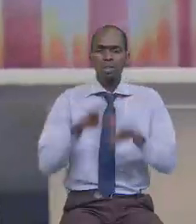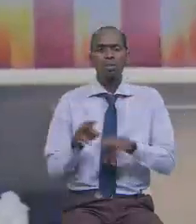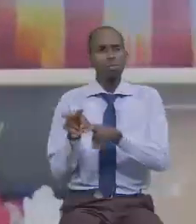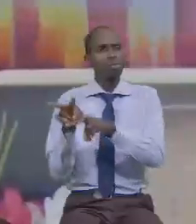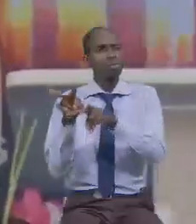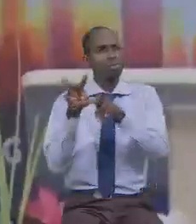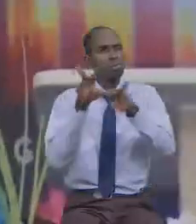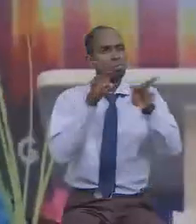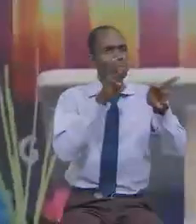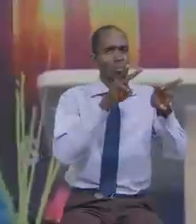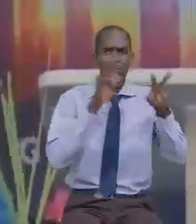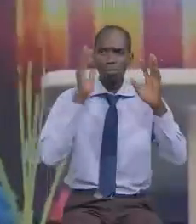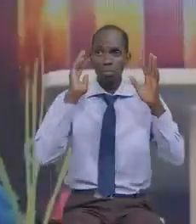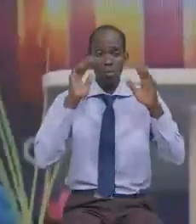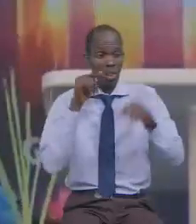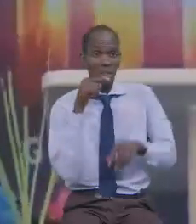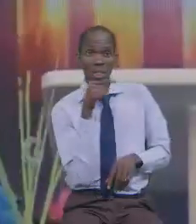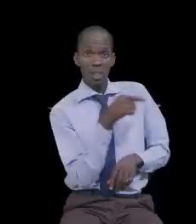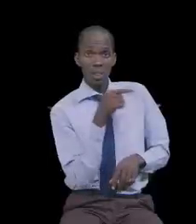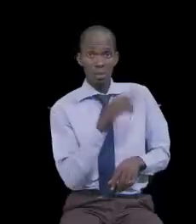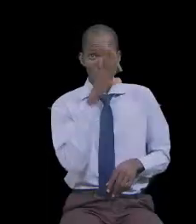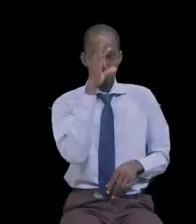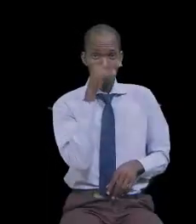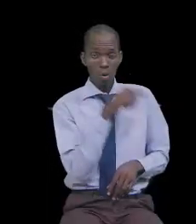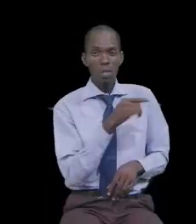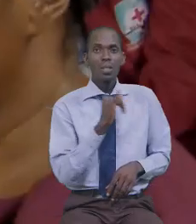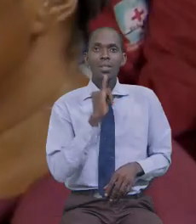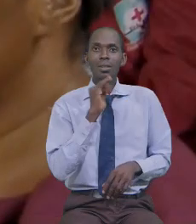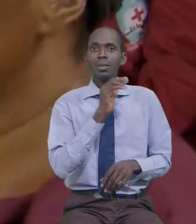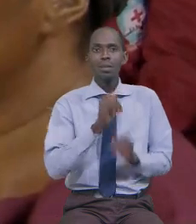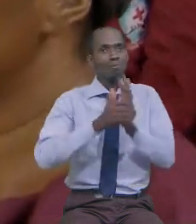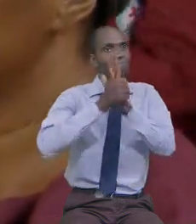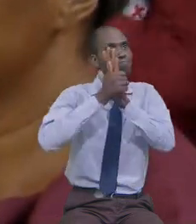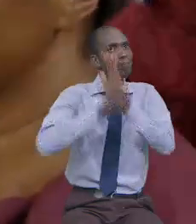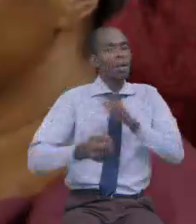said, this is a mathematician.